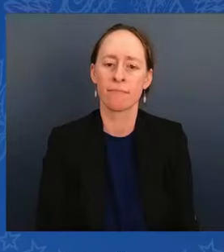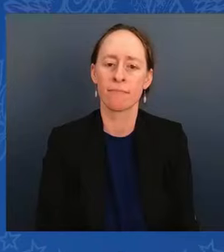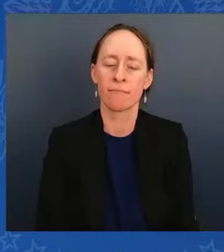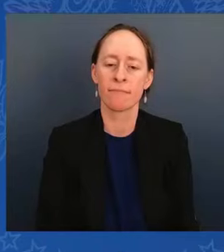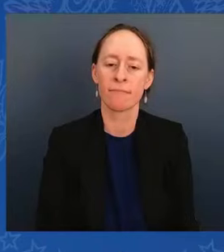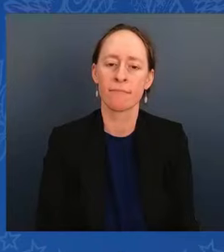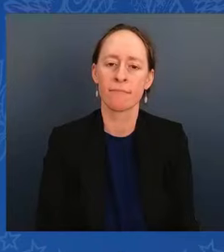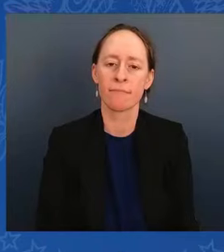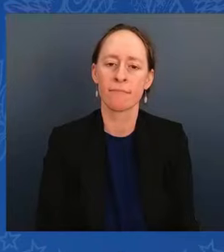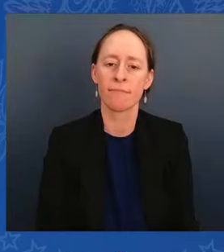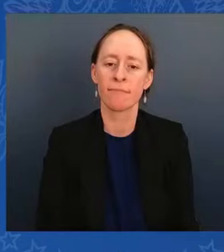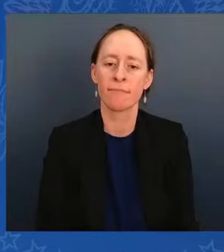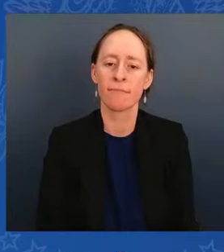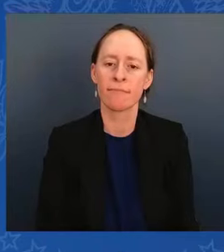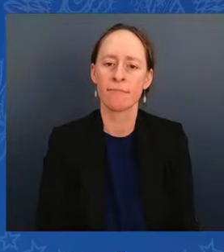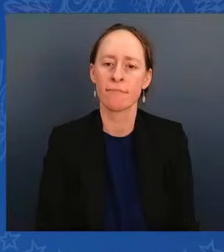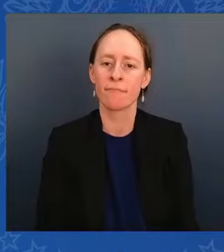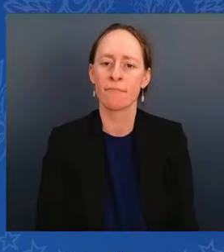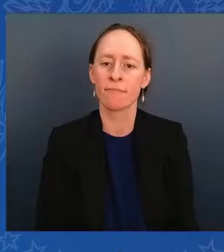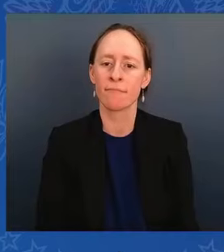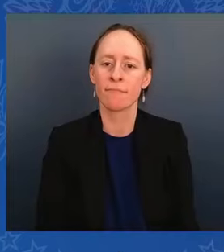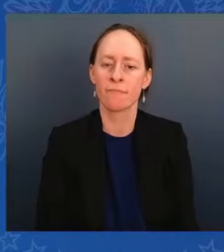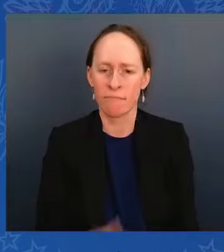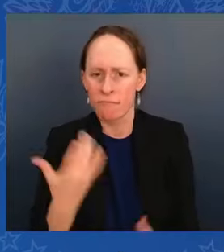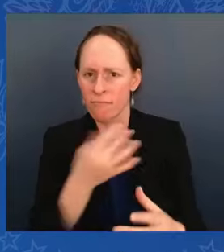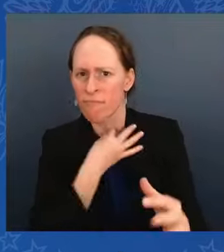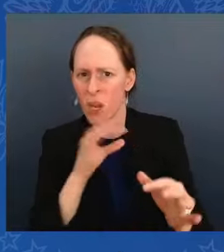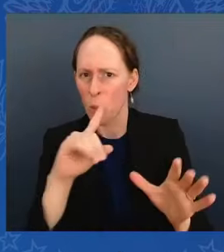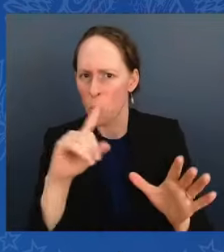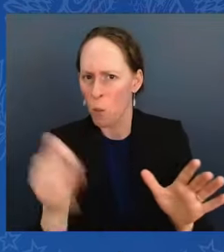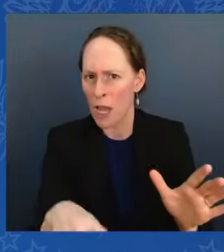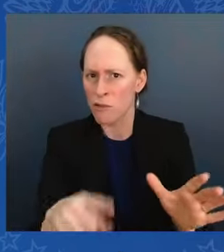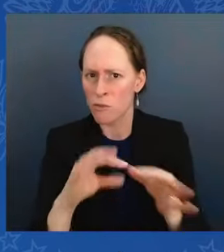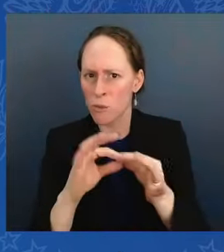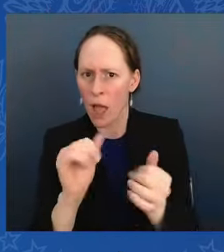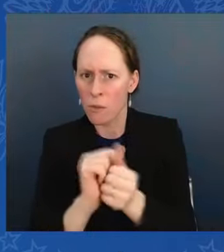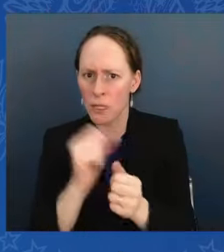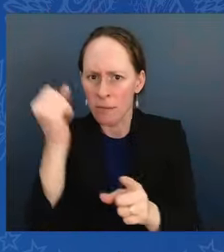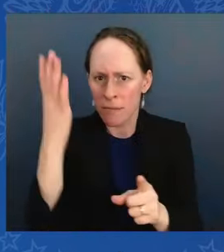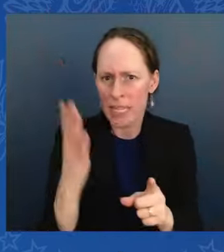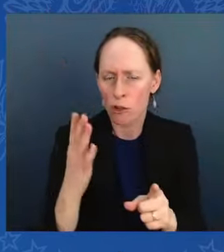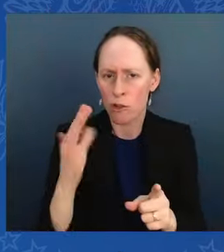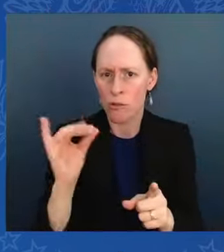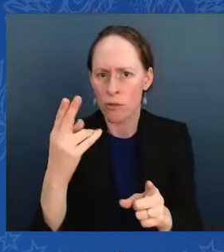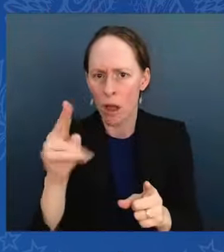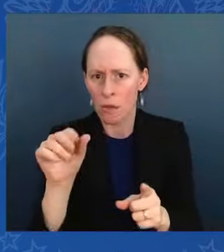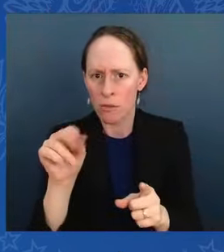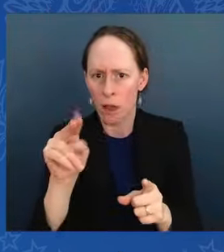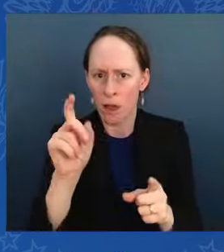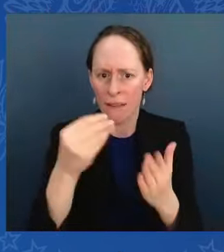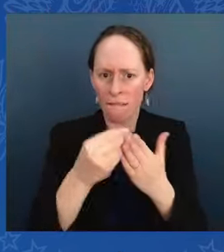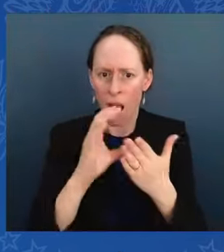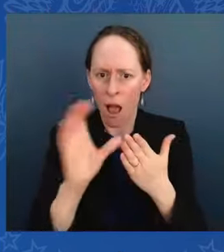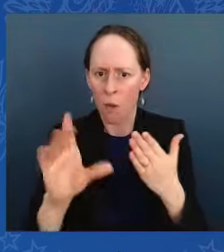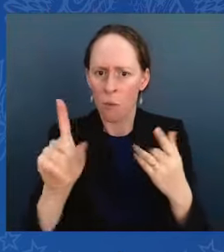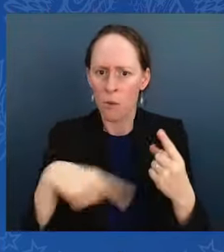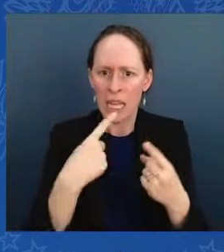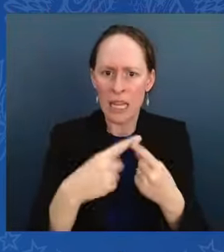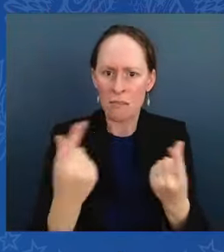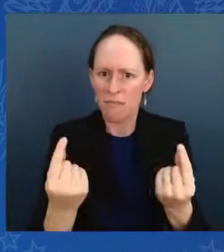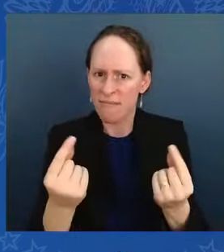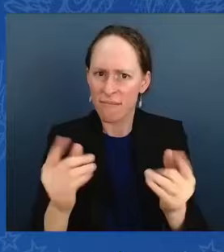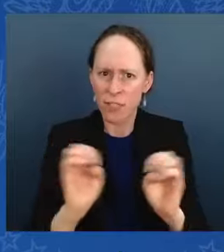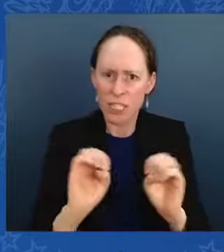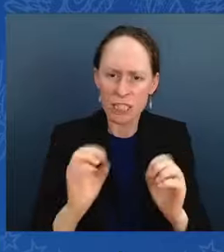can't wait. Can't wait. People need help now. Thank you. Mr. President, some South Georgia counties are still